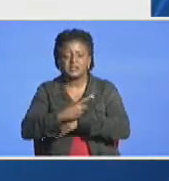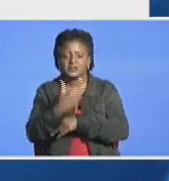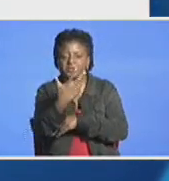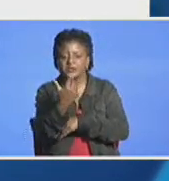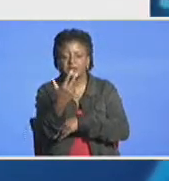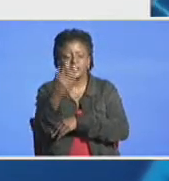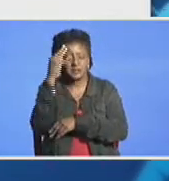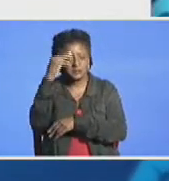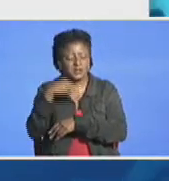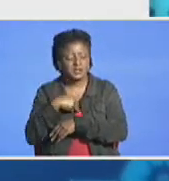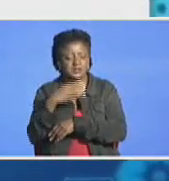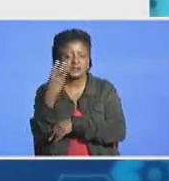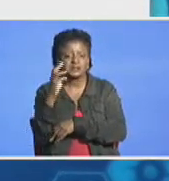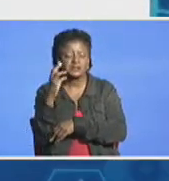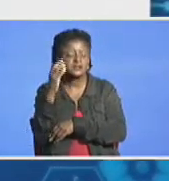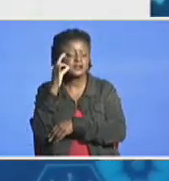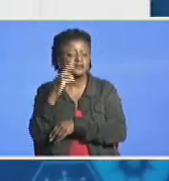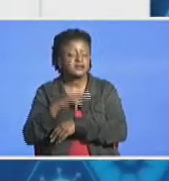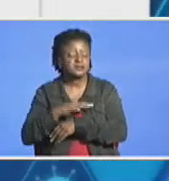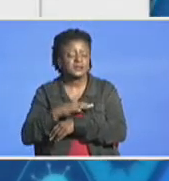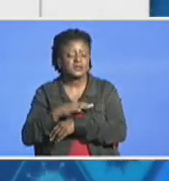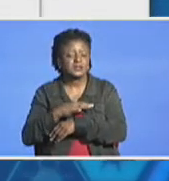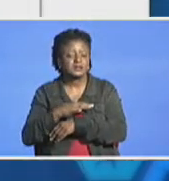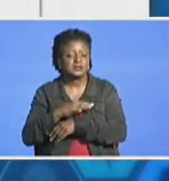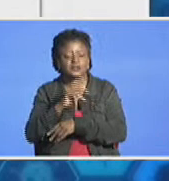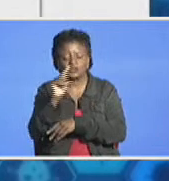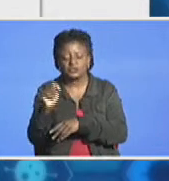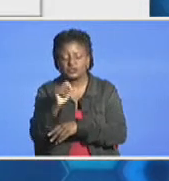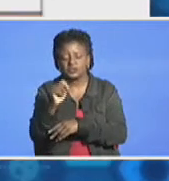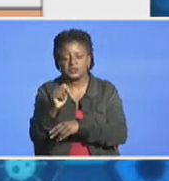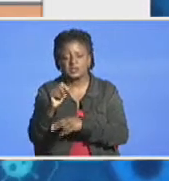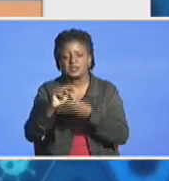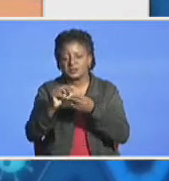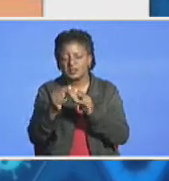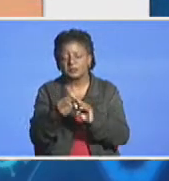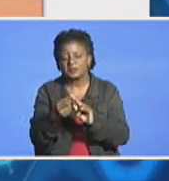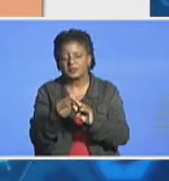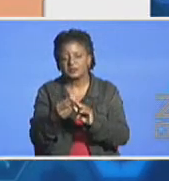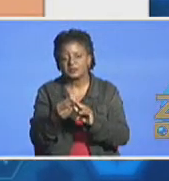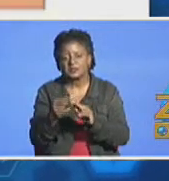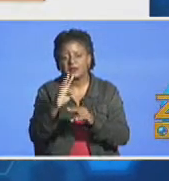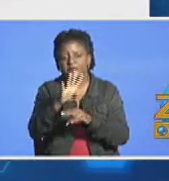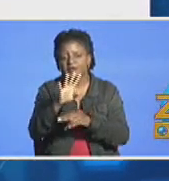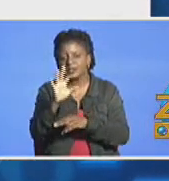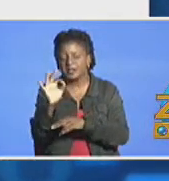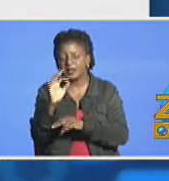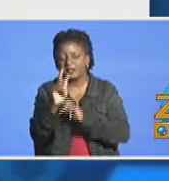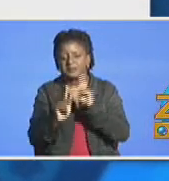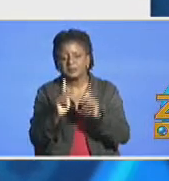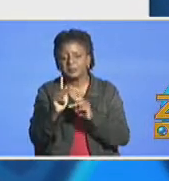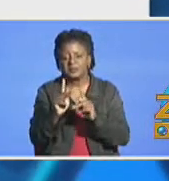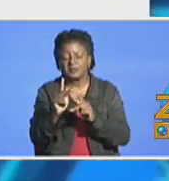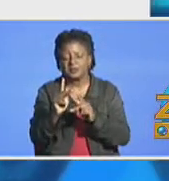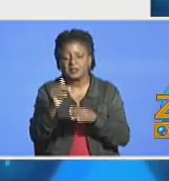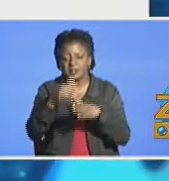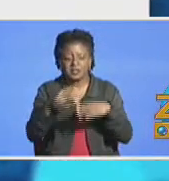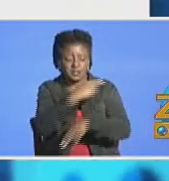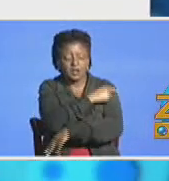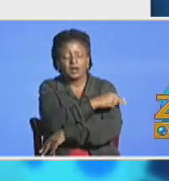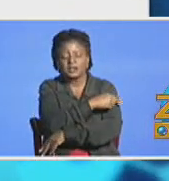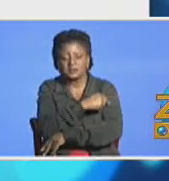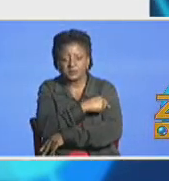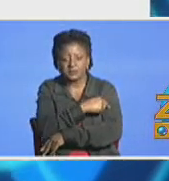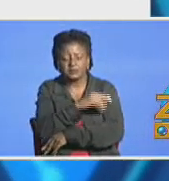and 16 females make up the group, according to Tuesday's COVID dashboard. Meantime, 49 people are fighting off the illness in